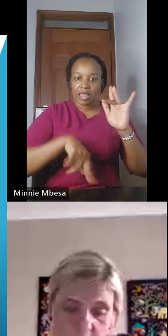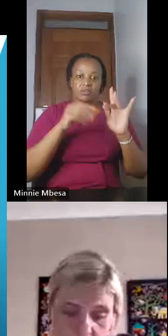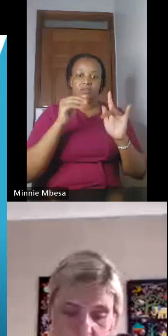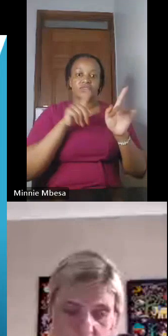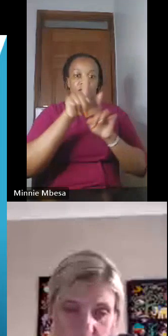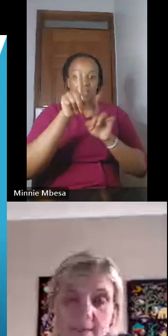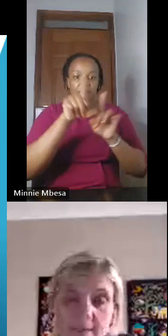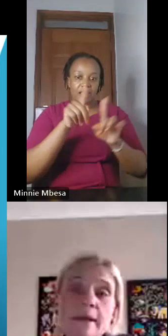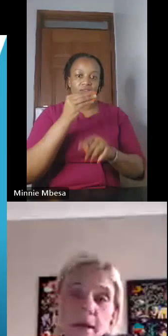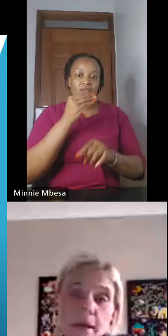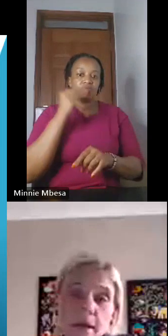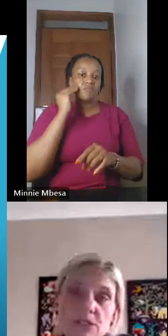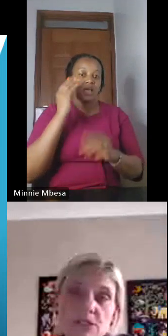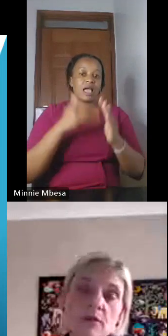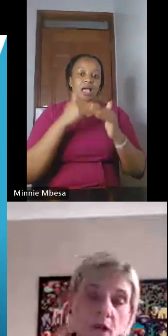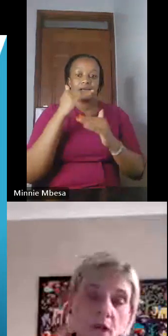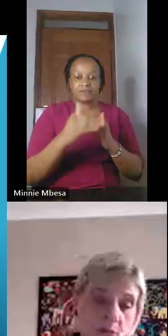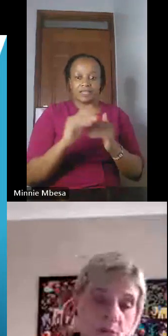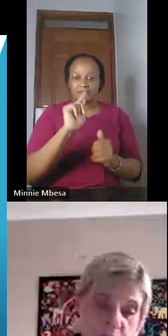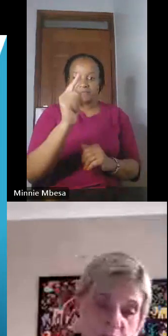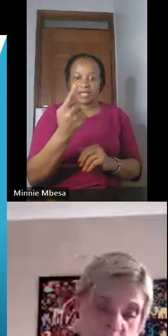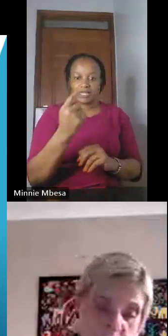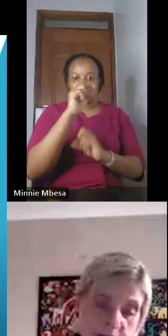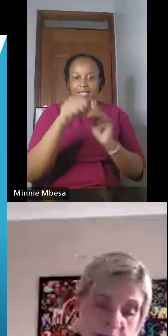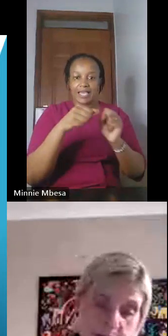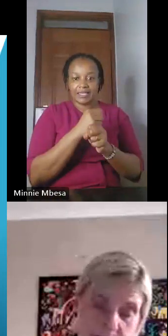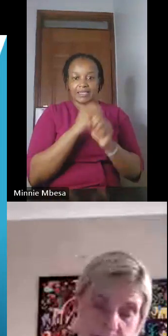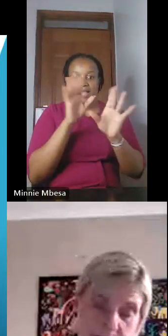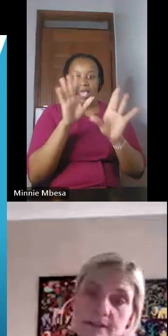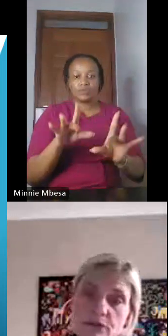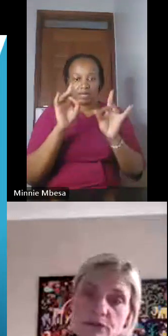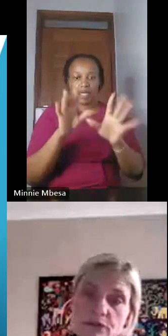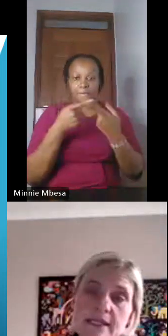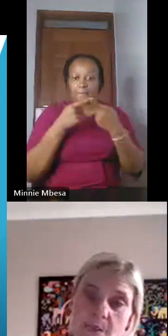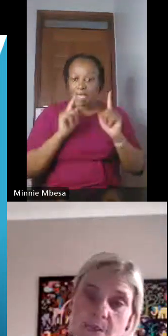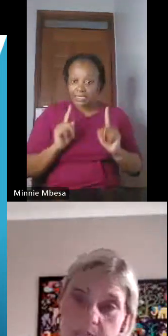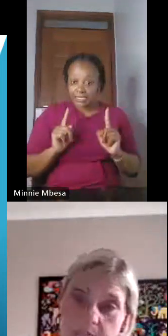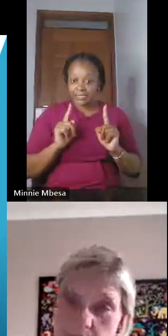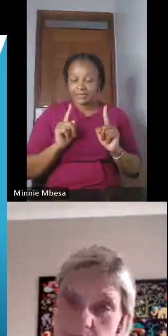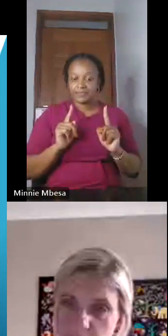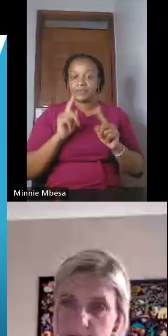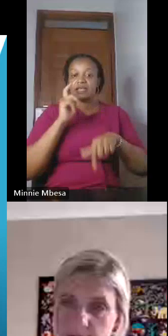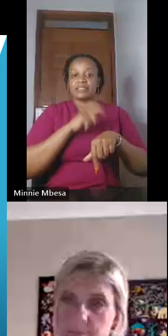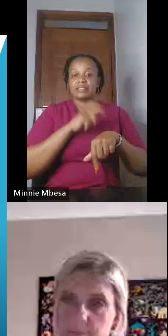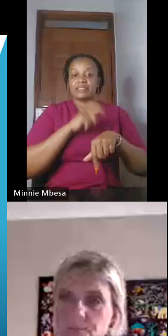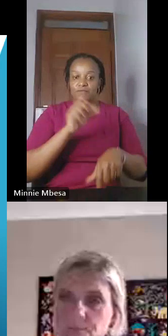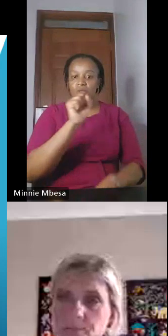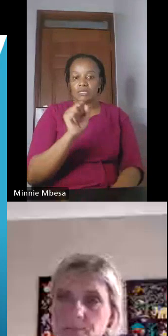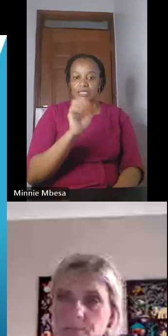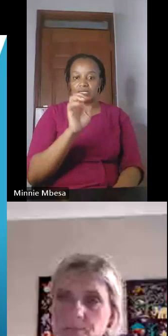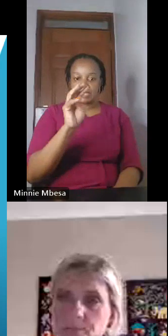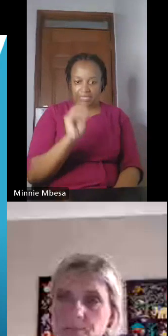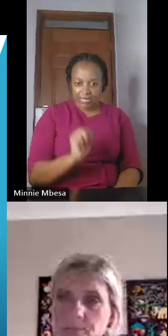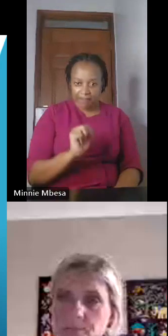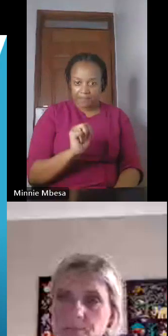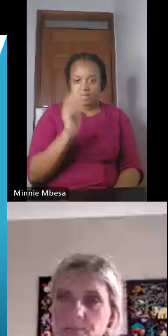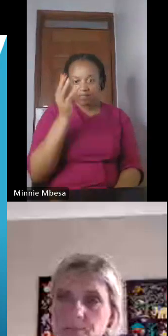first year in Australia. But in general, during the semesters, you need to be in Australia.